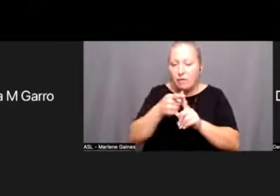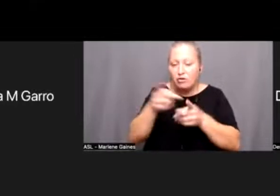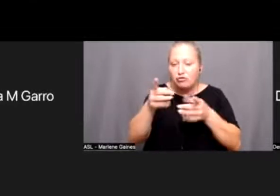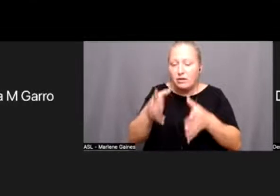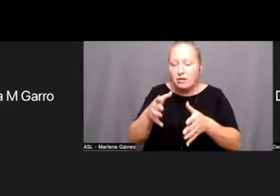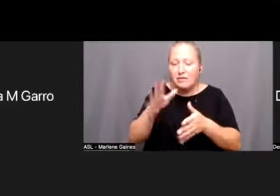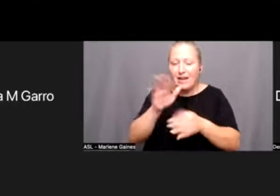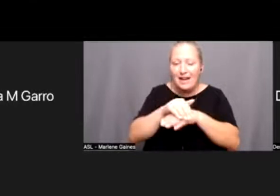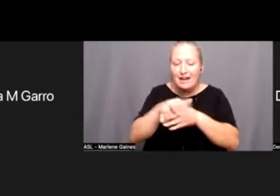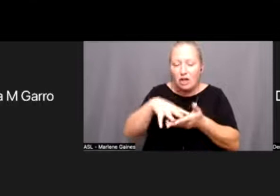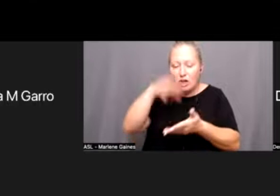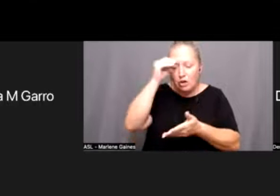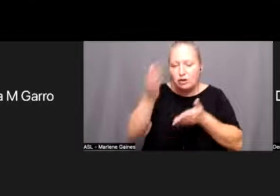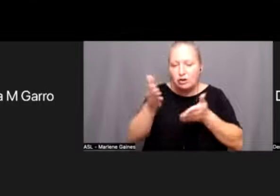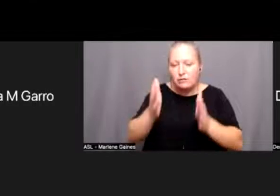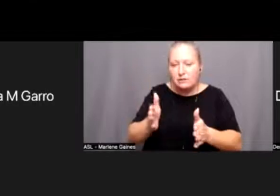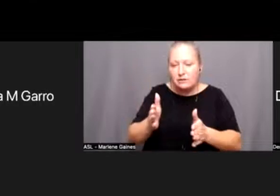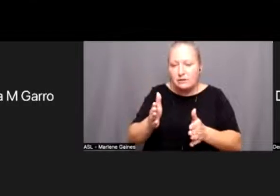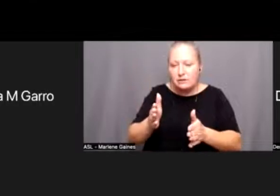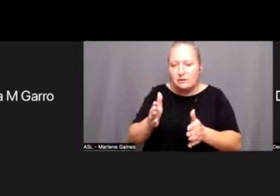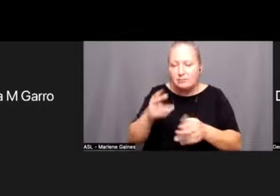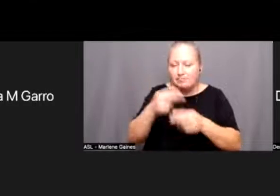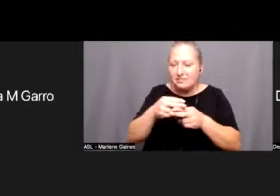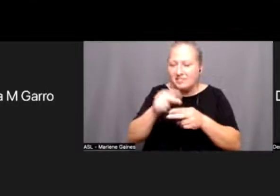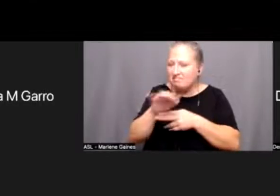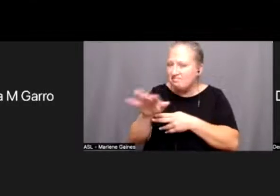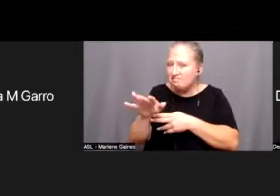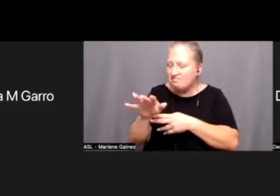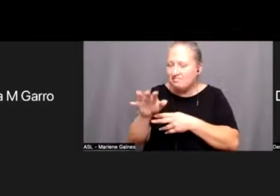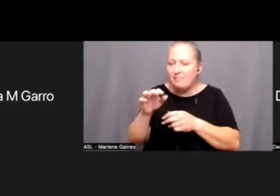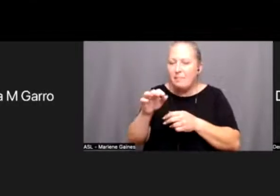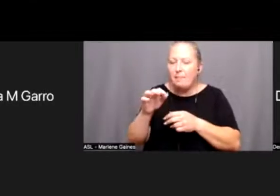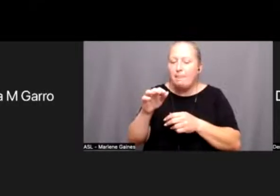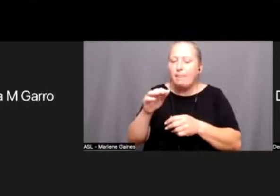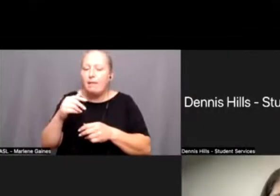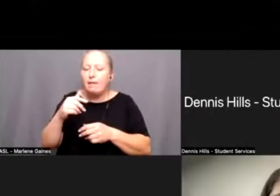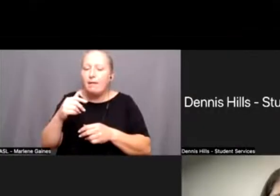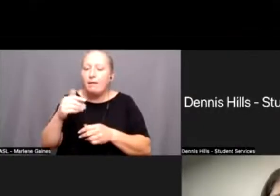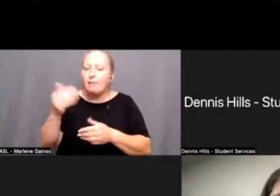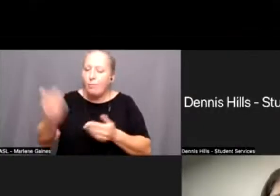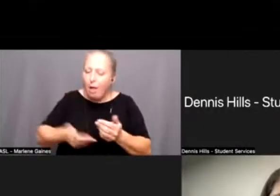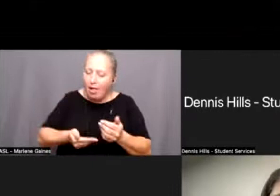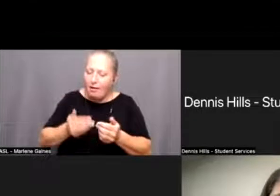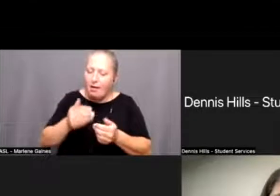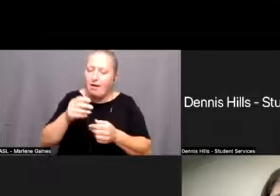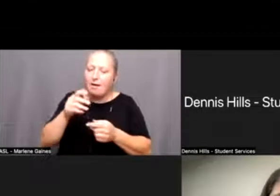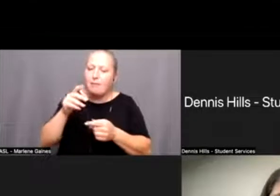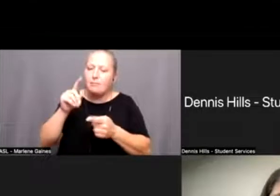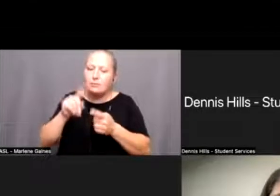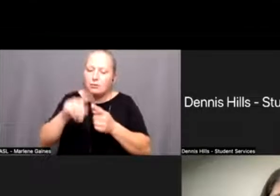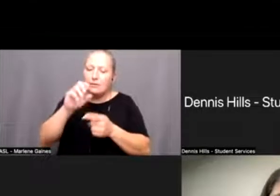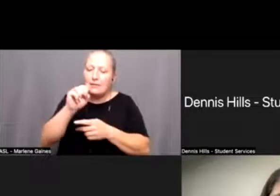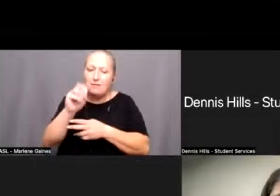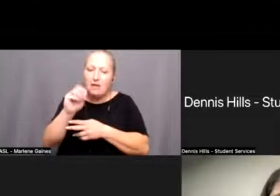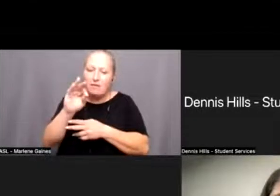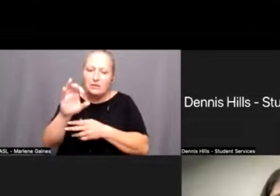English Learner Services, Aleida Barrera Cruz. We're pleased to welcome Aleida back to the San Mateo-Foster City School District,